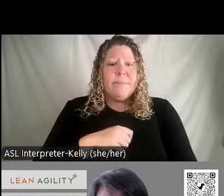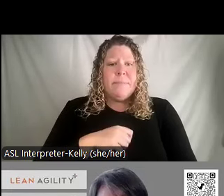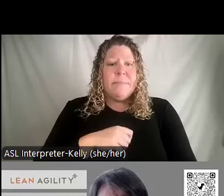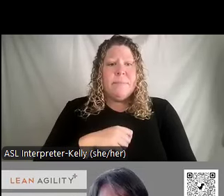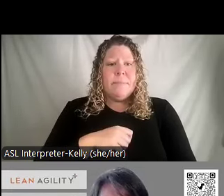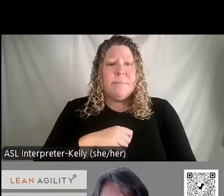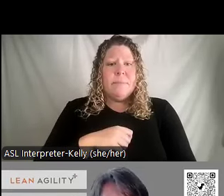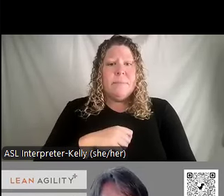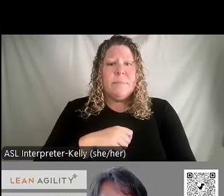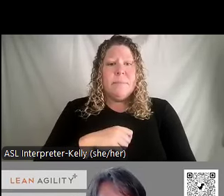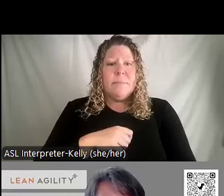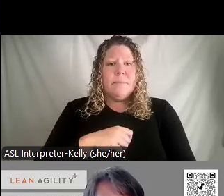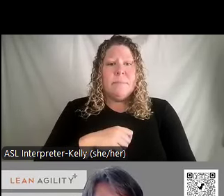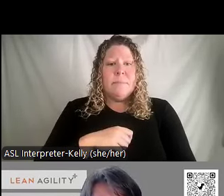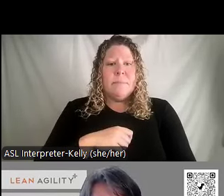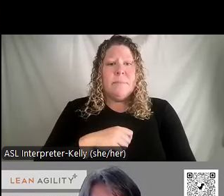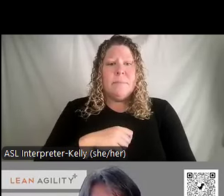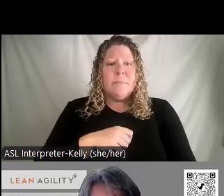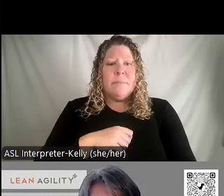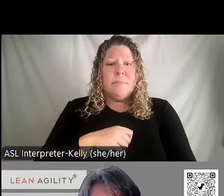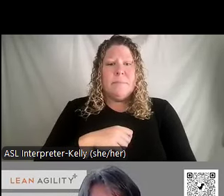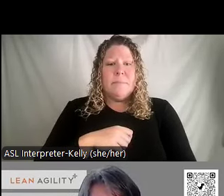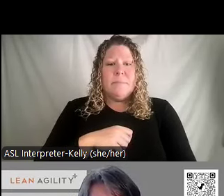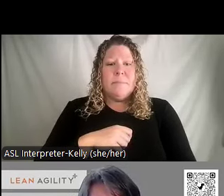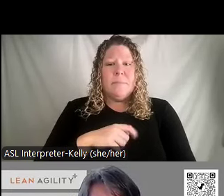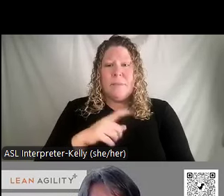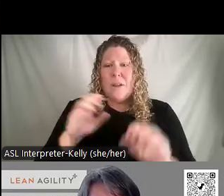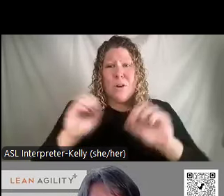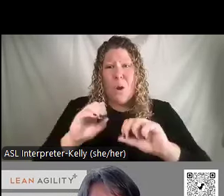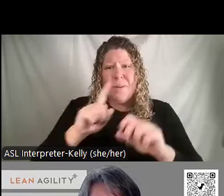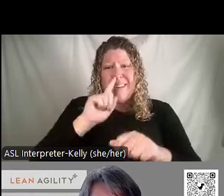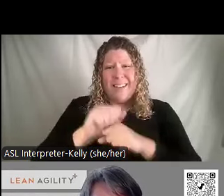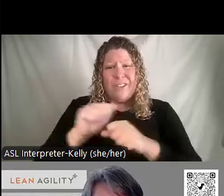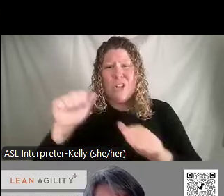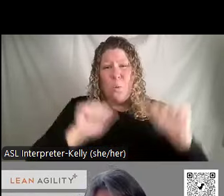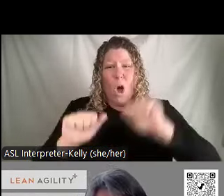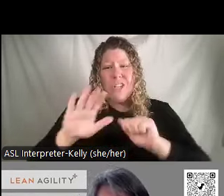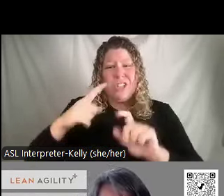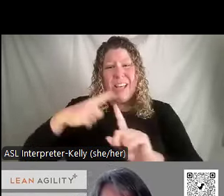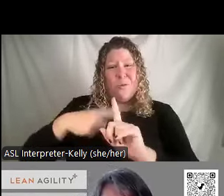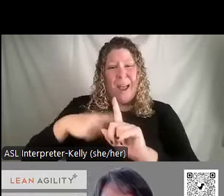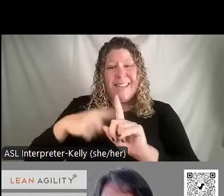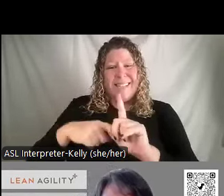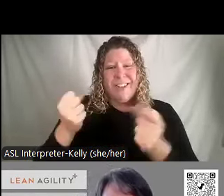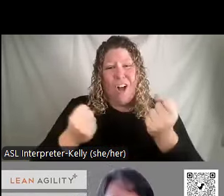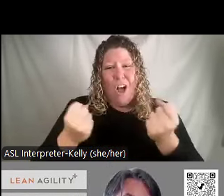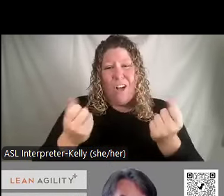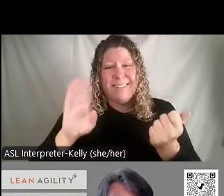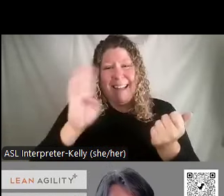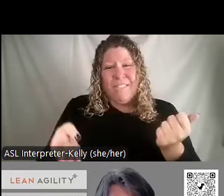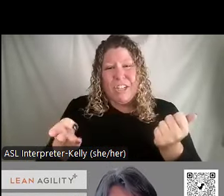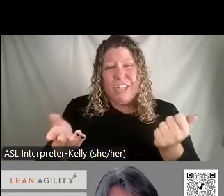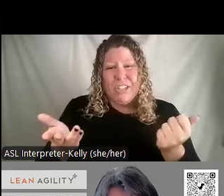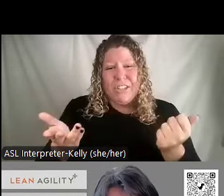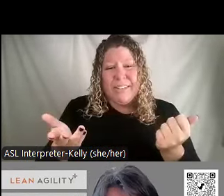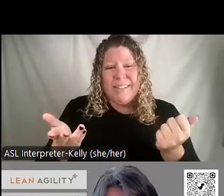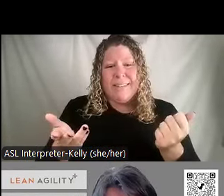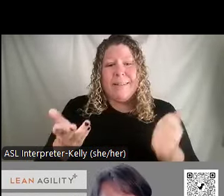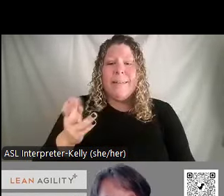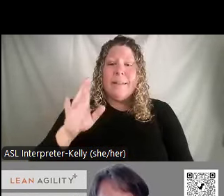of the world, nobody has ever washed a rented car. So nobody's ever washed a rented car. Now, if we got a group of, I